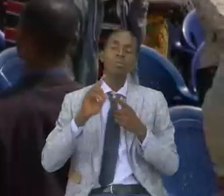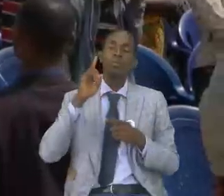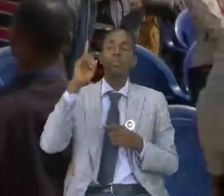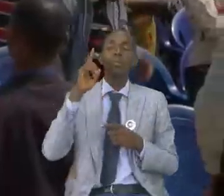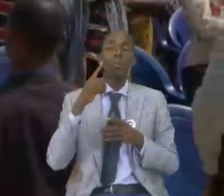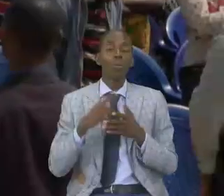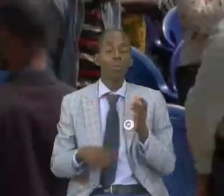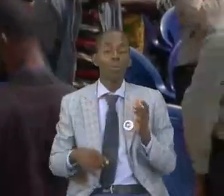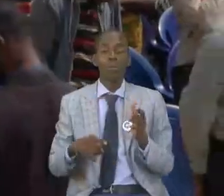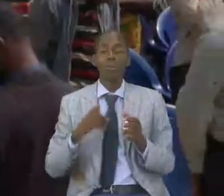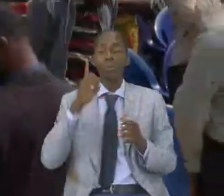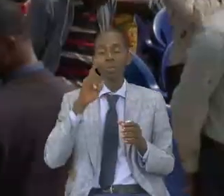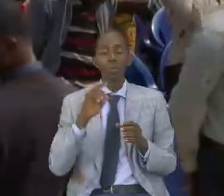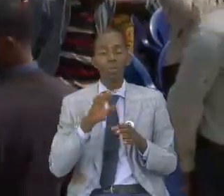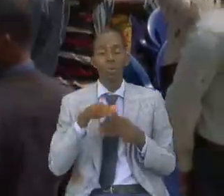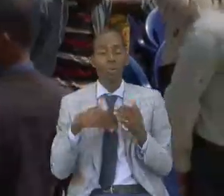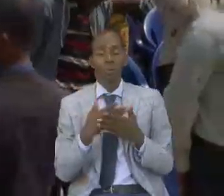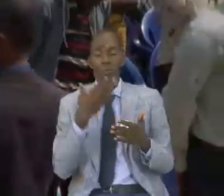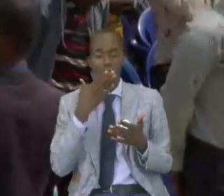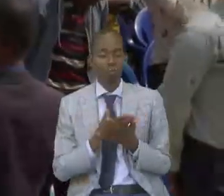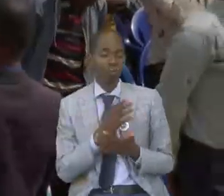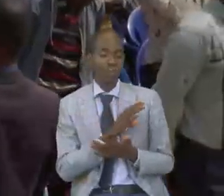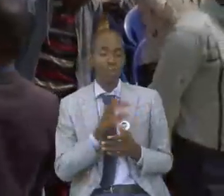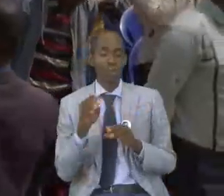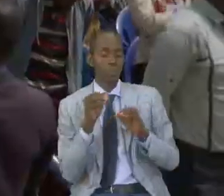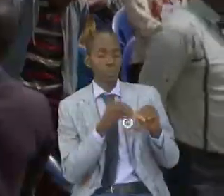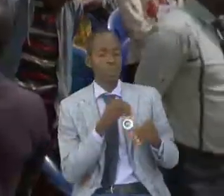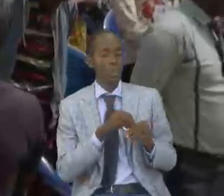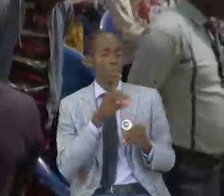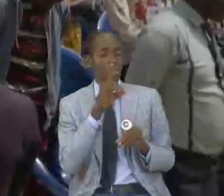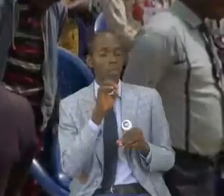you put in Daniel, I know you put in my life today.